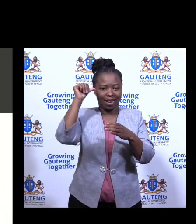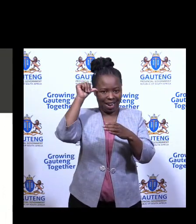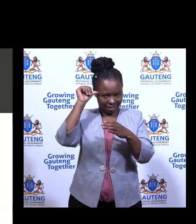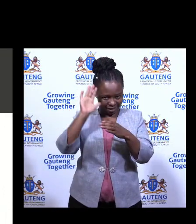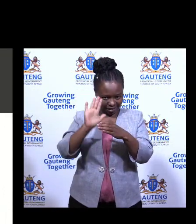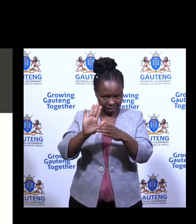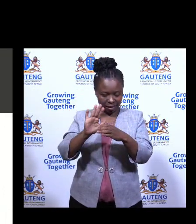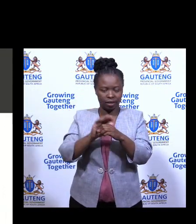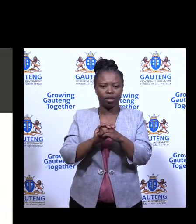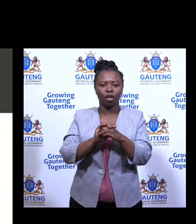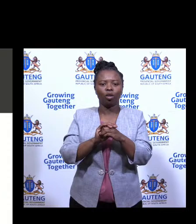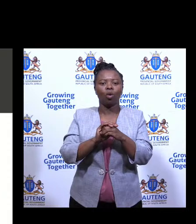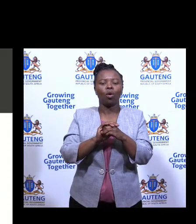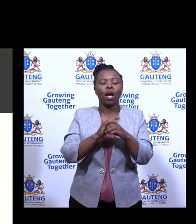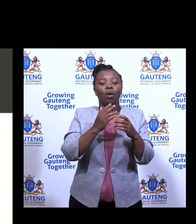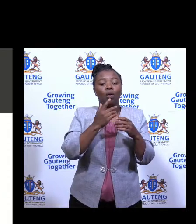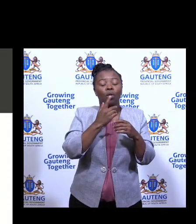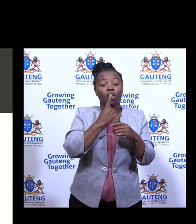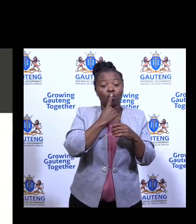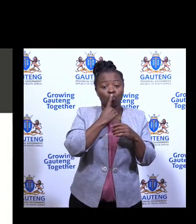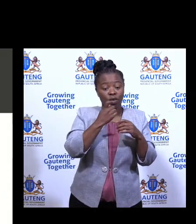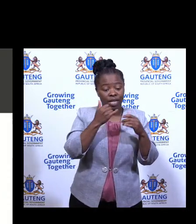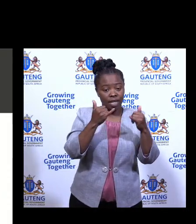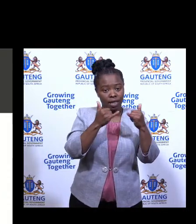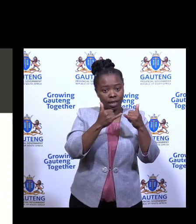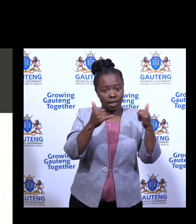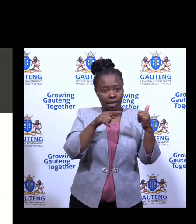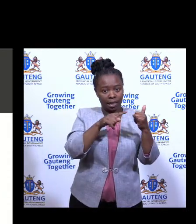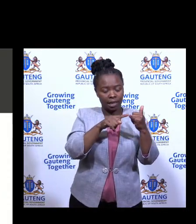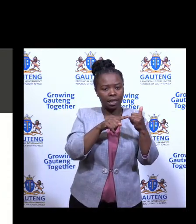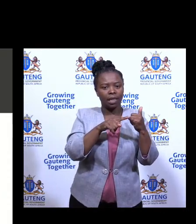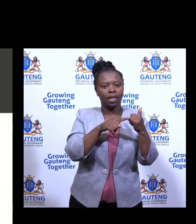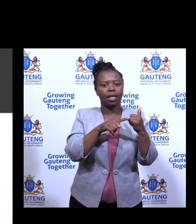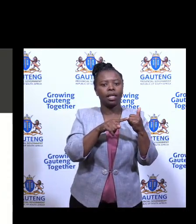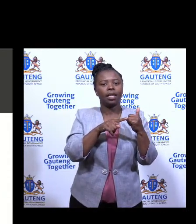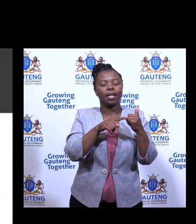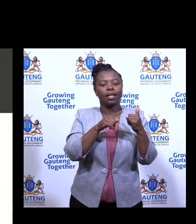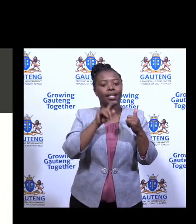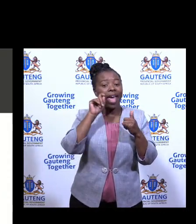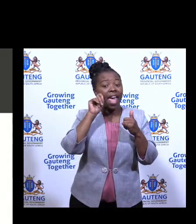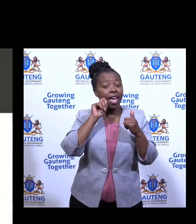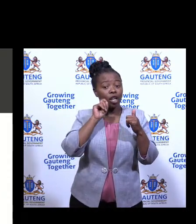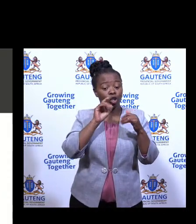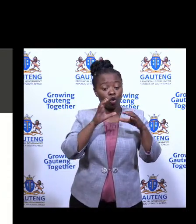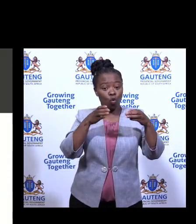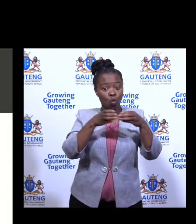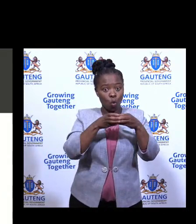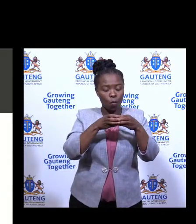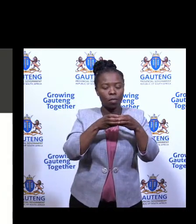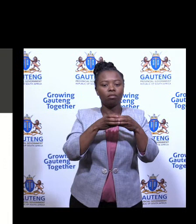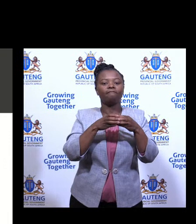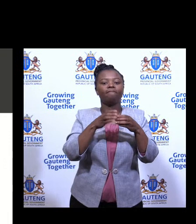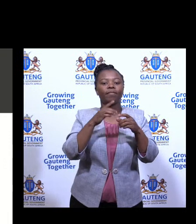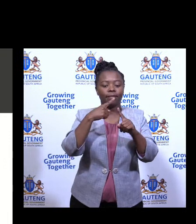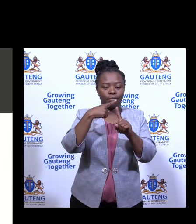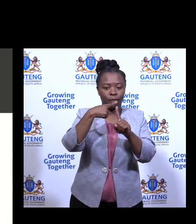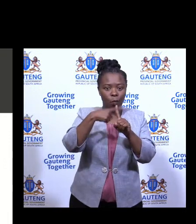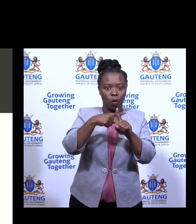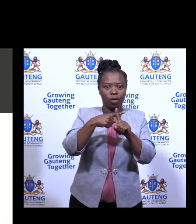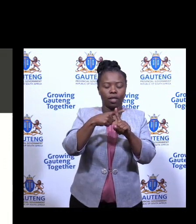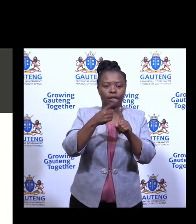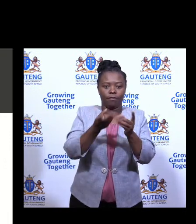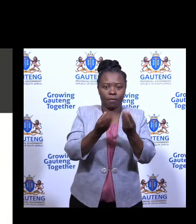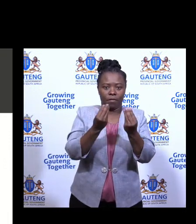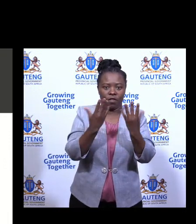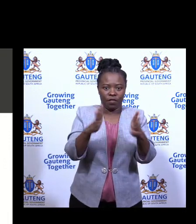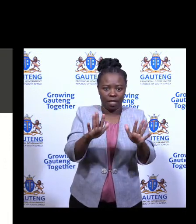the red curve, which we've put over there, is the percentage of those cohorts which have tested positive for COVID. So